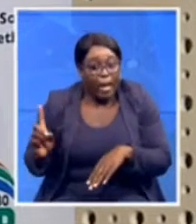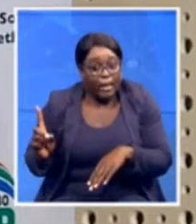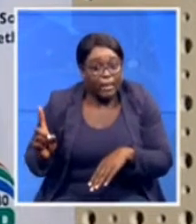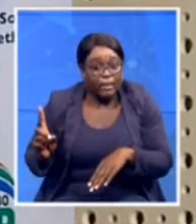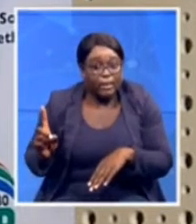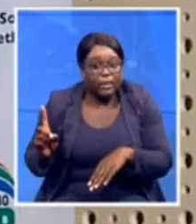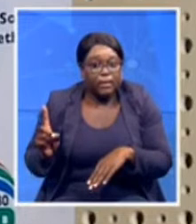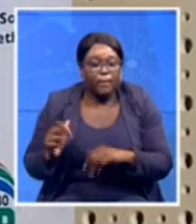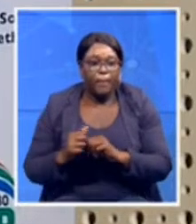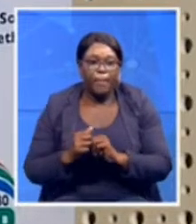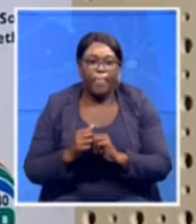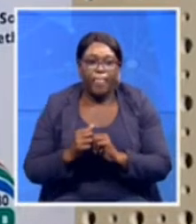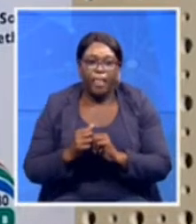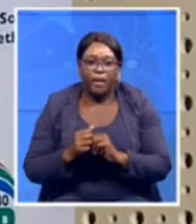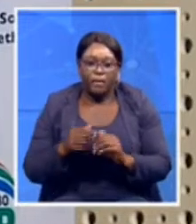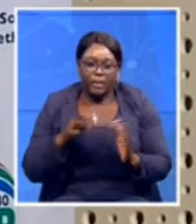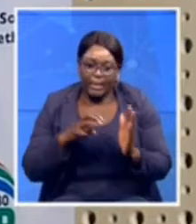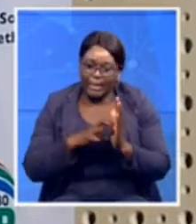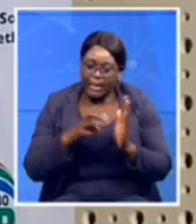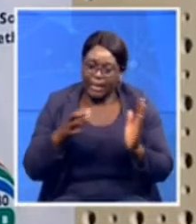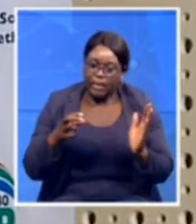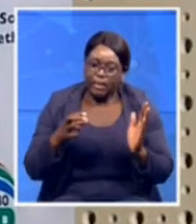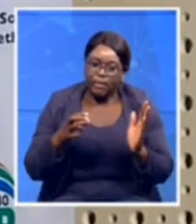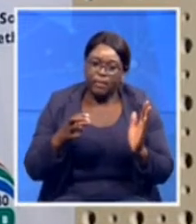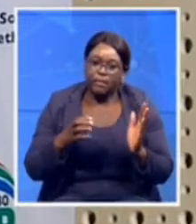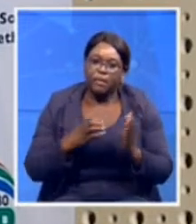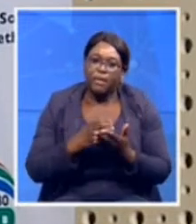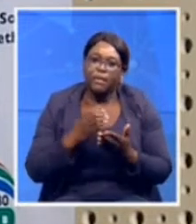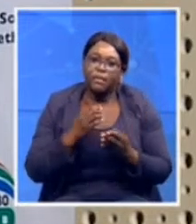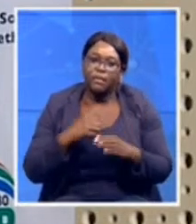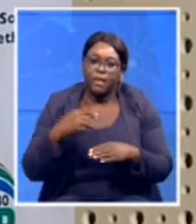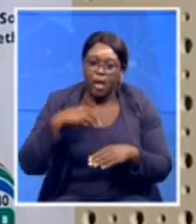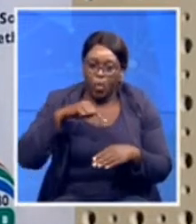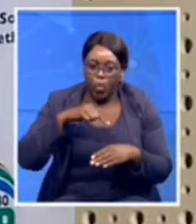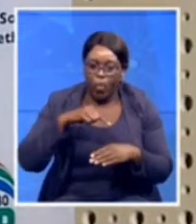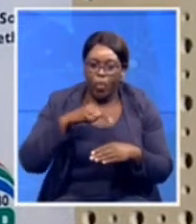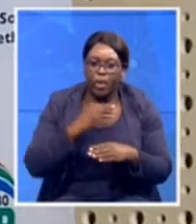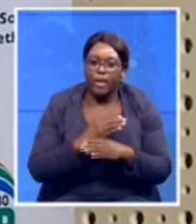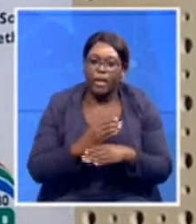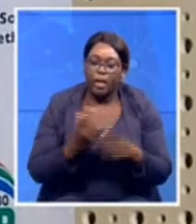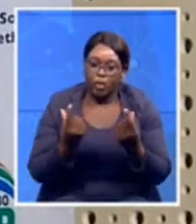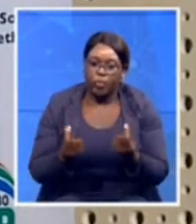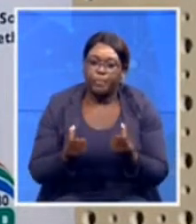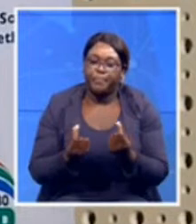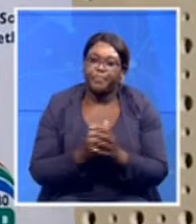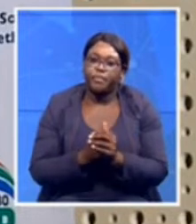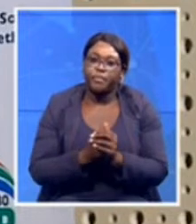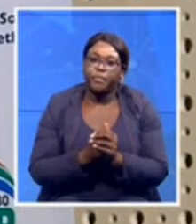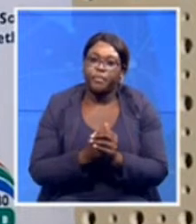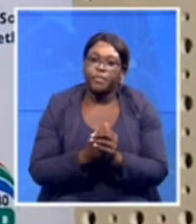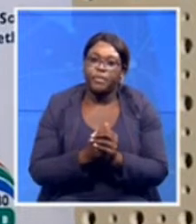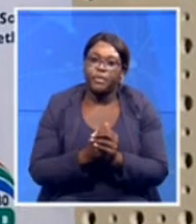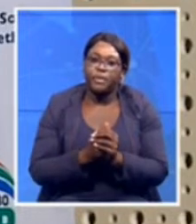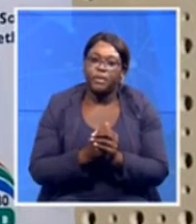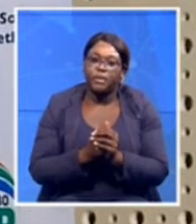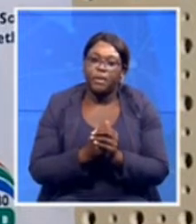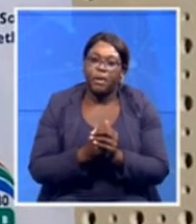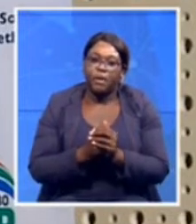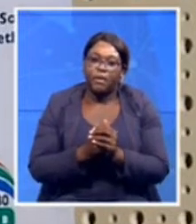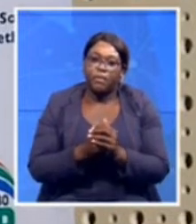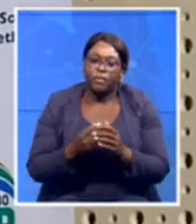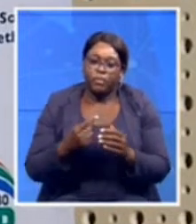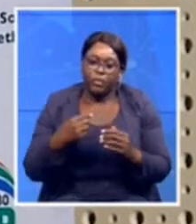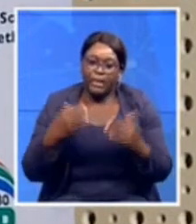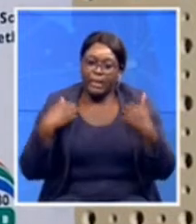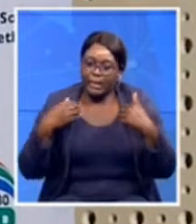doing. Organizationally, we are trying, we have started streamlining the functions to ensure that the mandate, that the expanded mandate that has